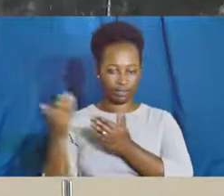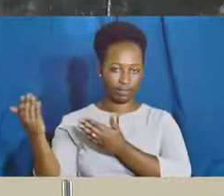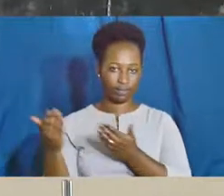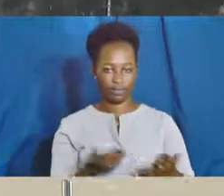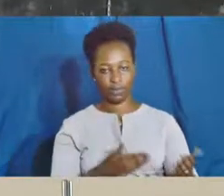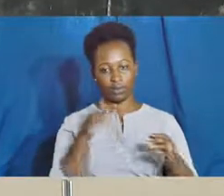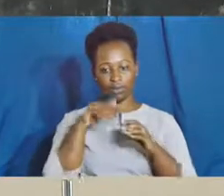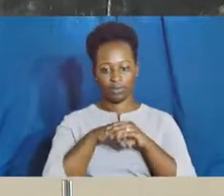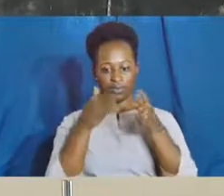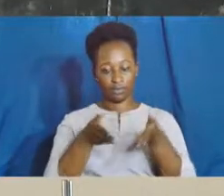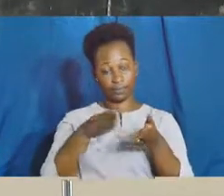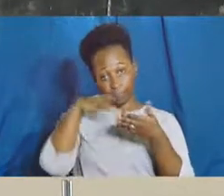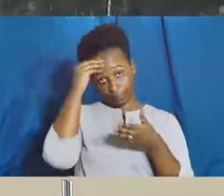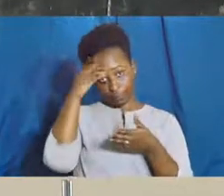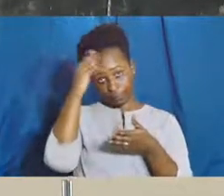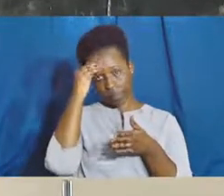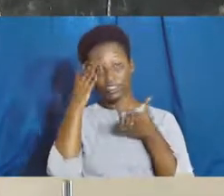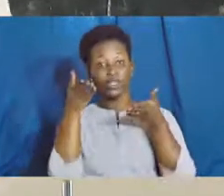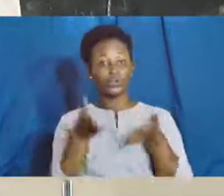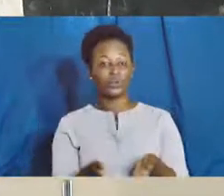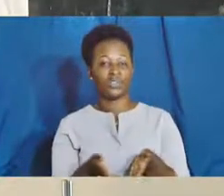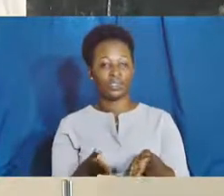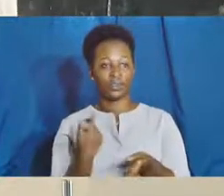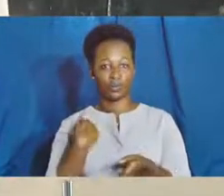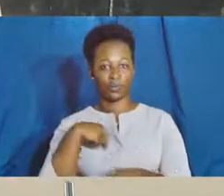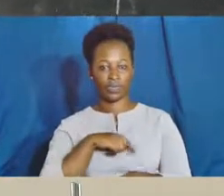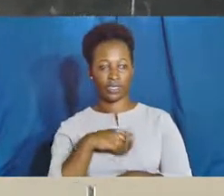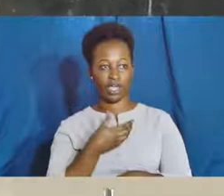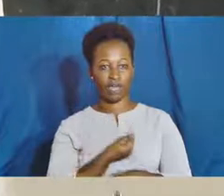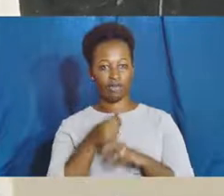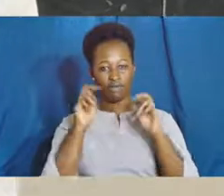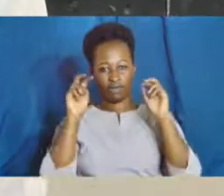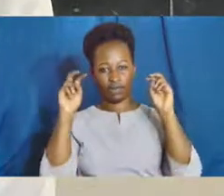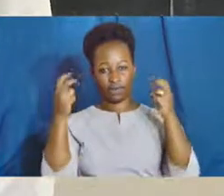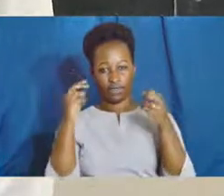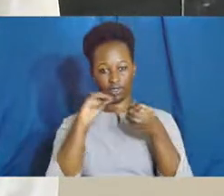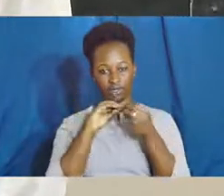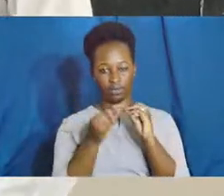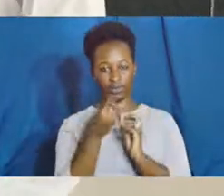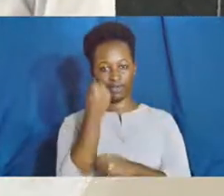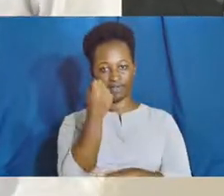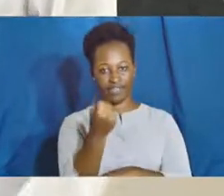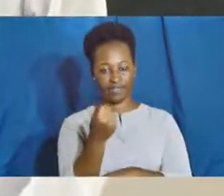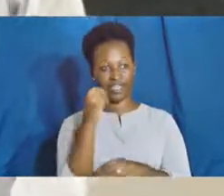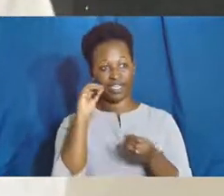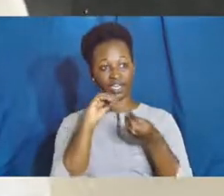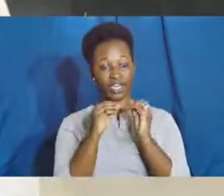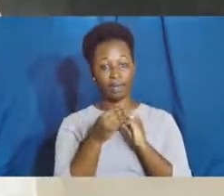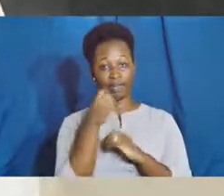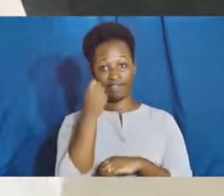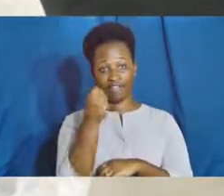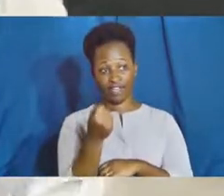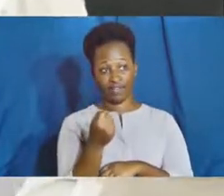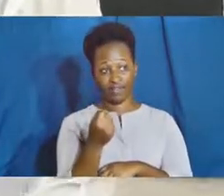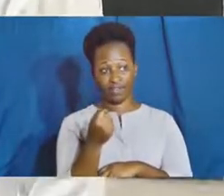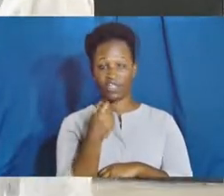this lesson. So today we have unit number 5. Number 5 unit